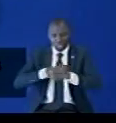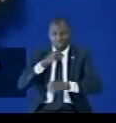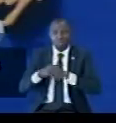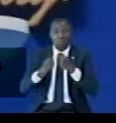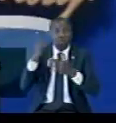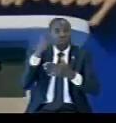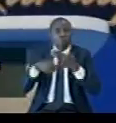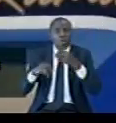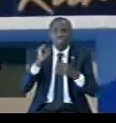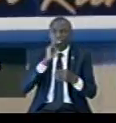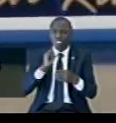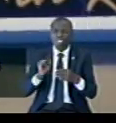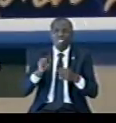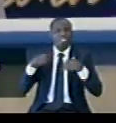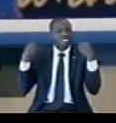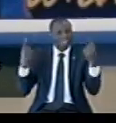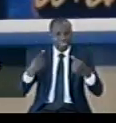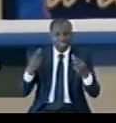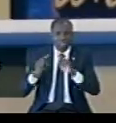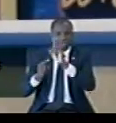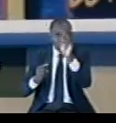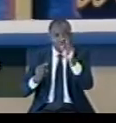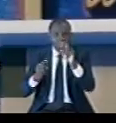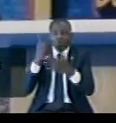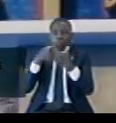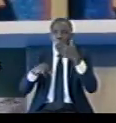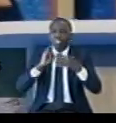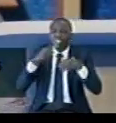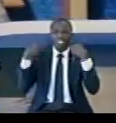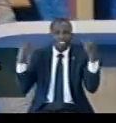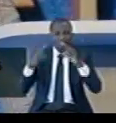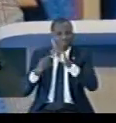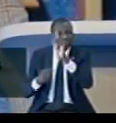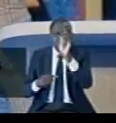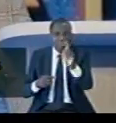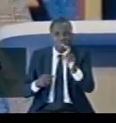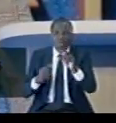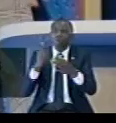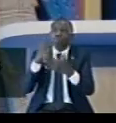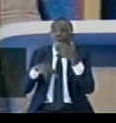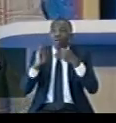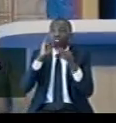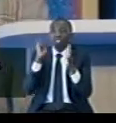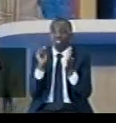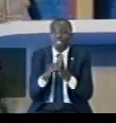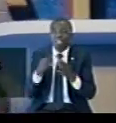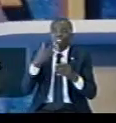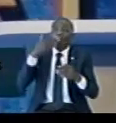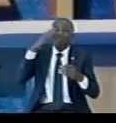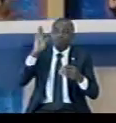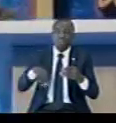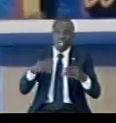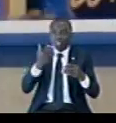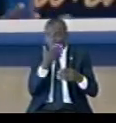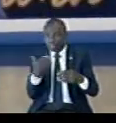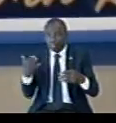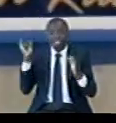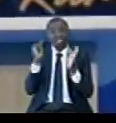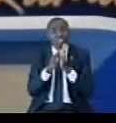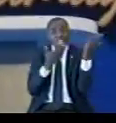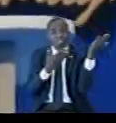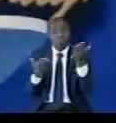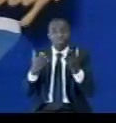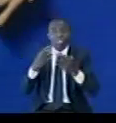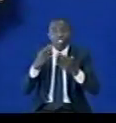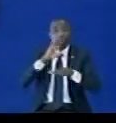What is transgression? What is sin? And what is that evil thing that